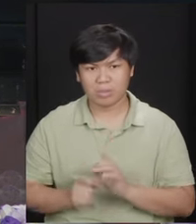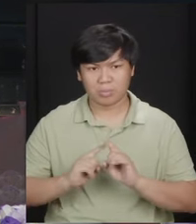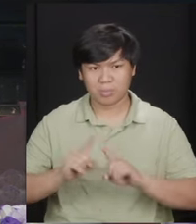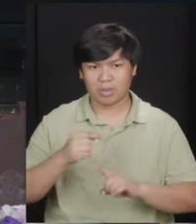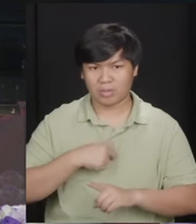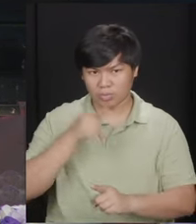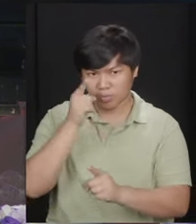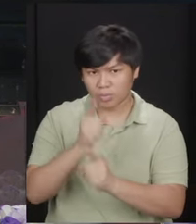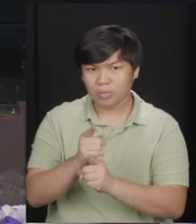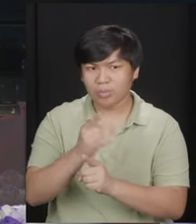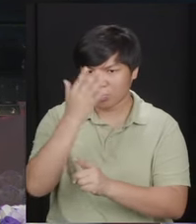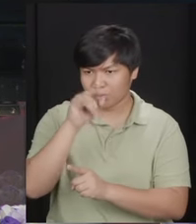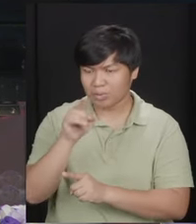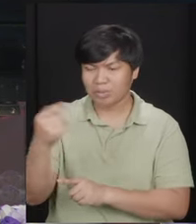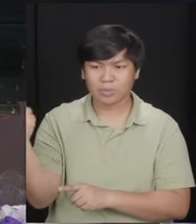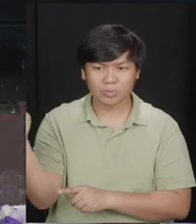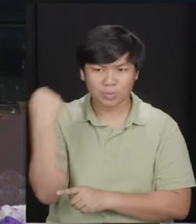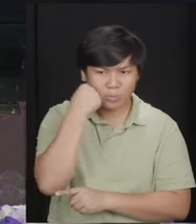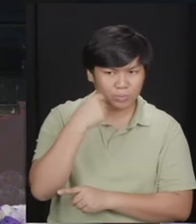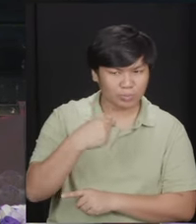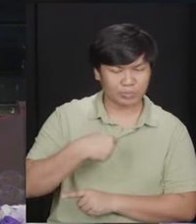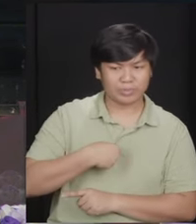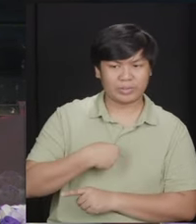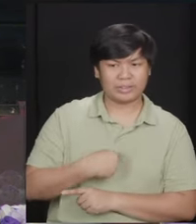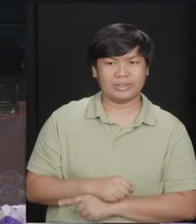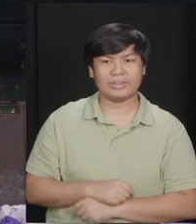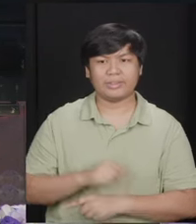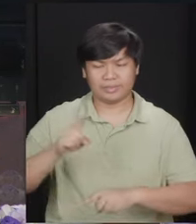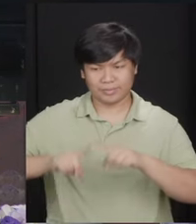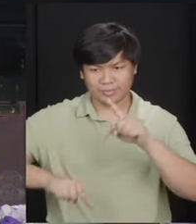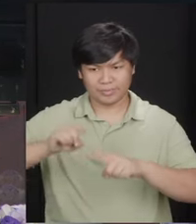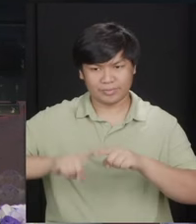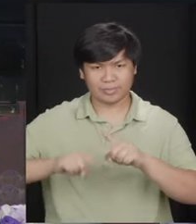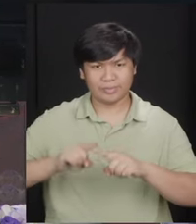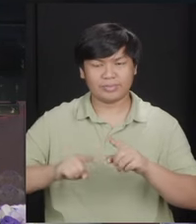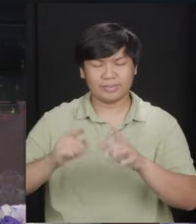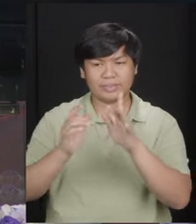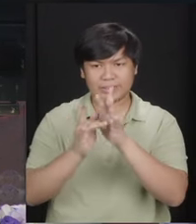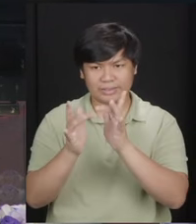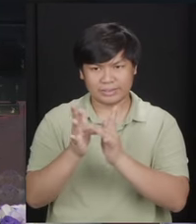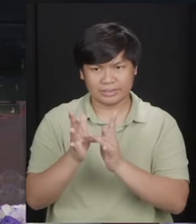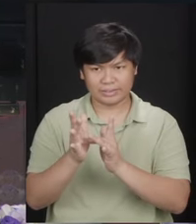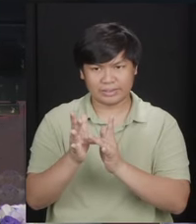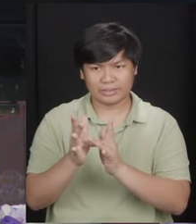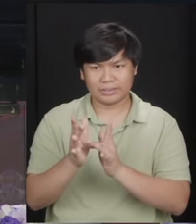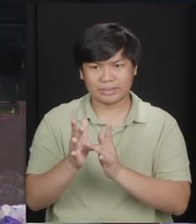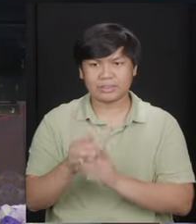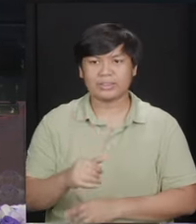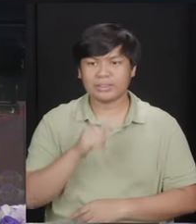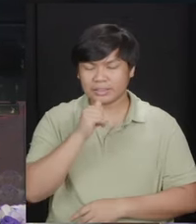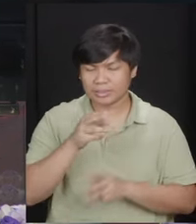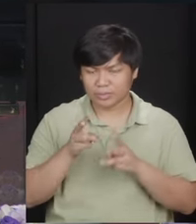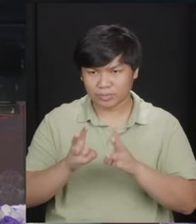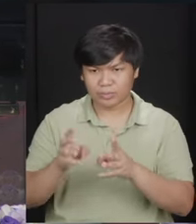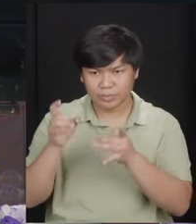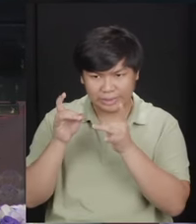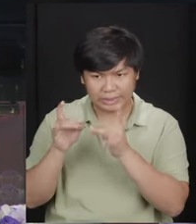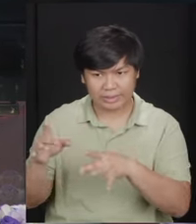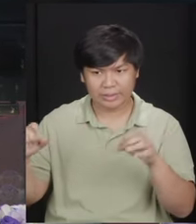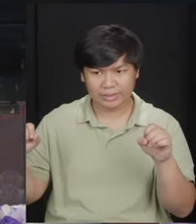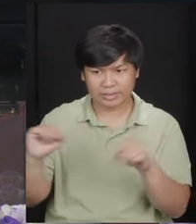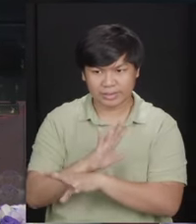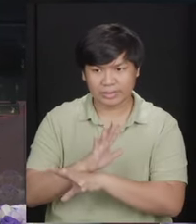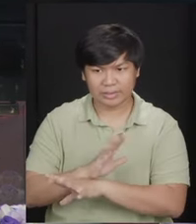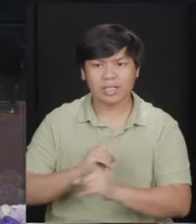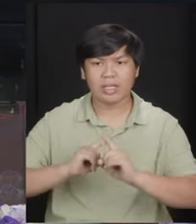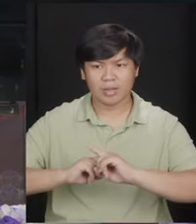right, why do you strike me? That, my friends, is a Lord Jesus who's not giving way to hatred or vengeance,